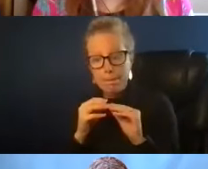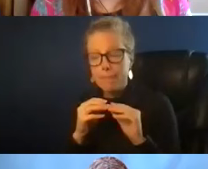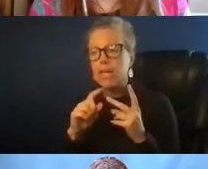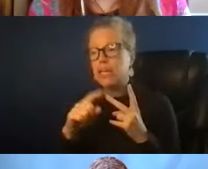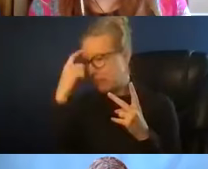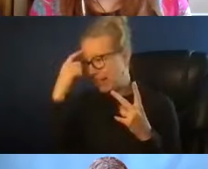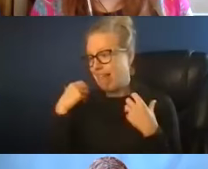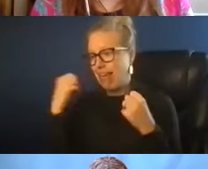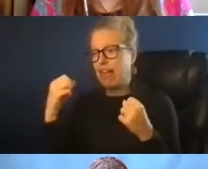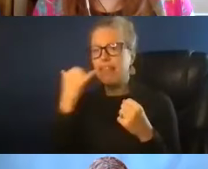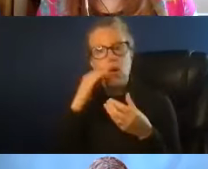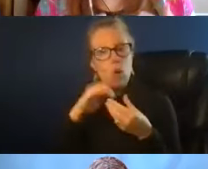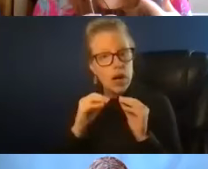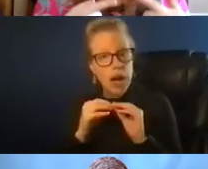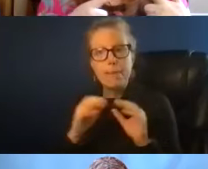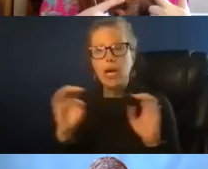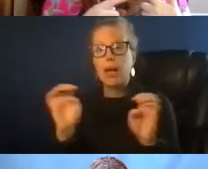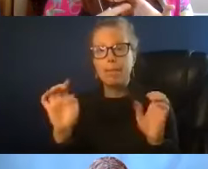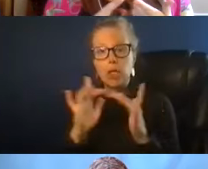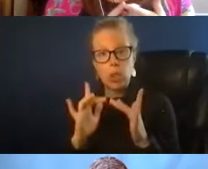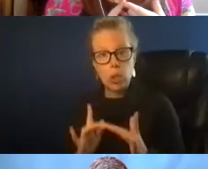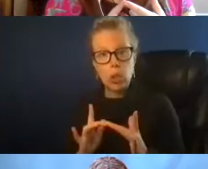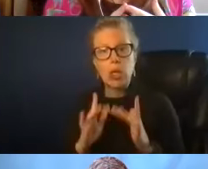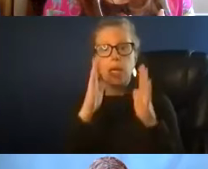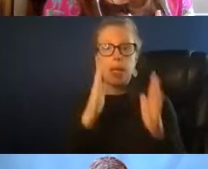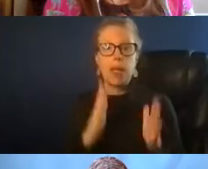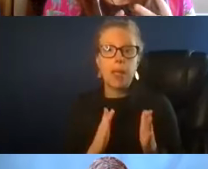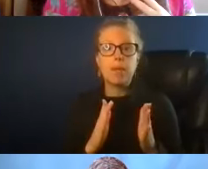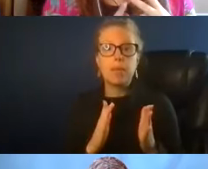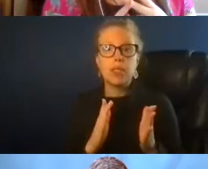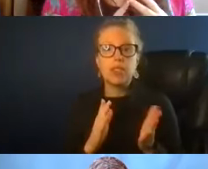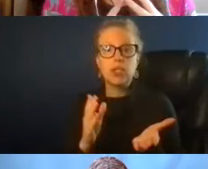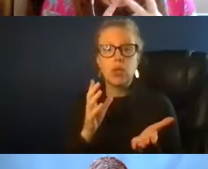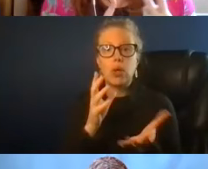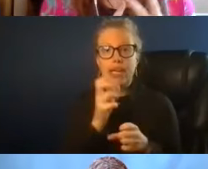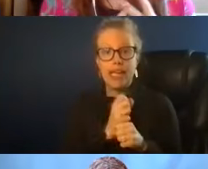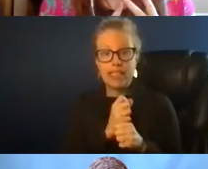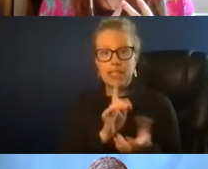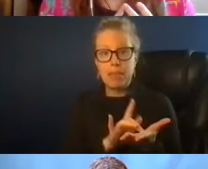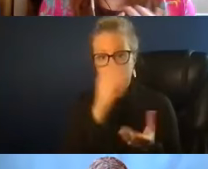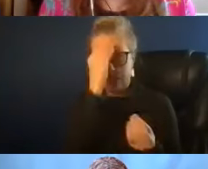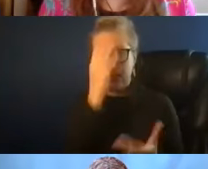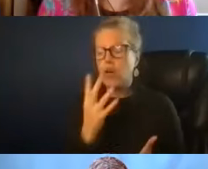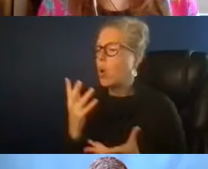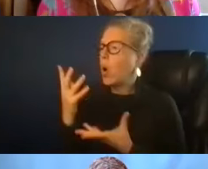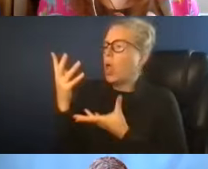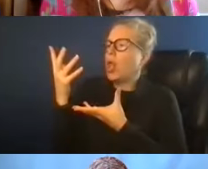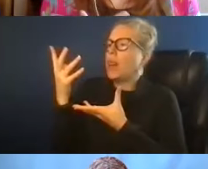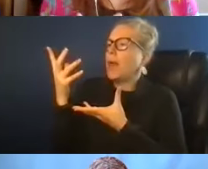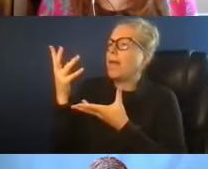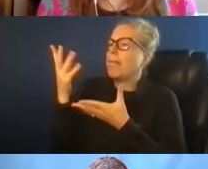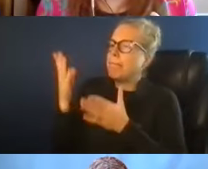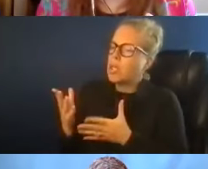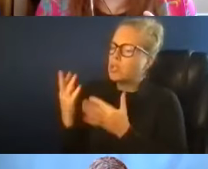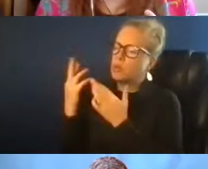your emergency contact, either the person who gets all your medical information or the person you trust most in this world. You